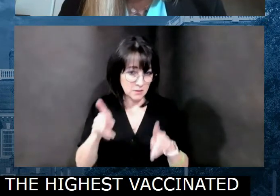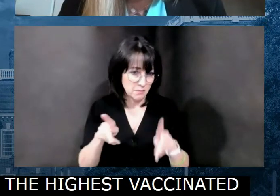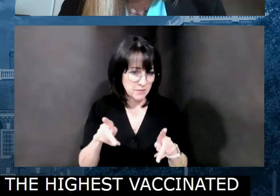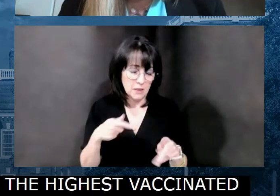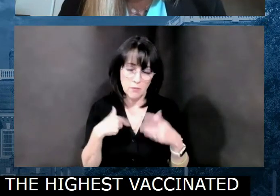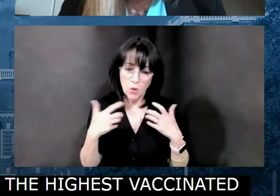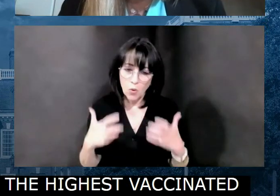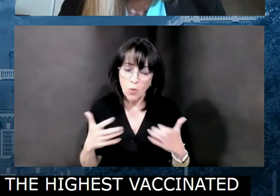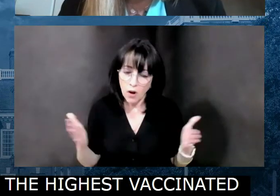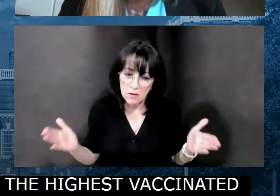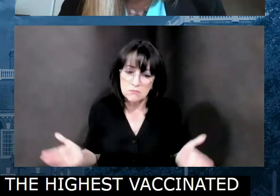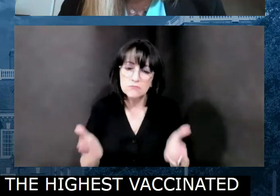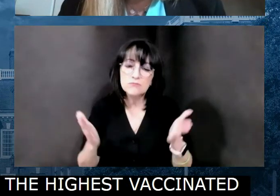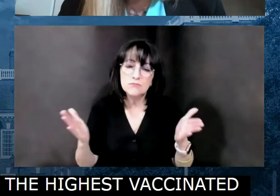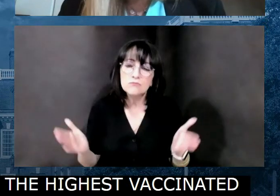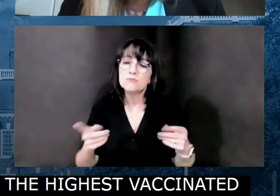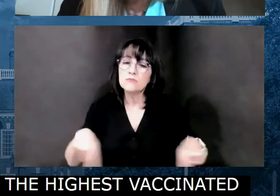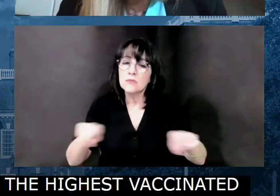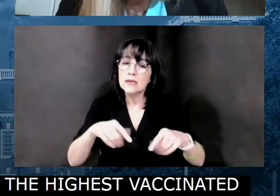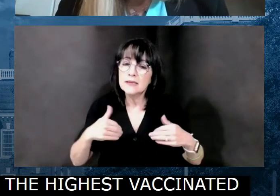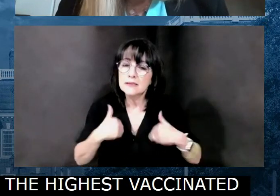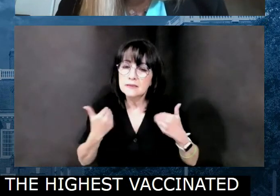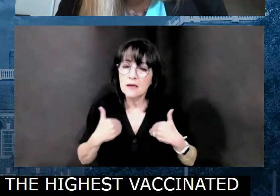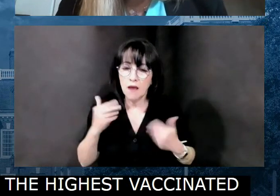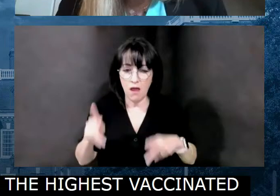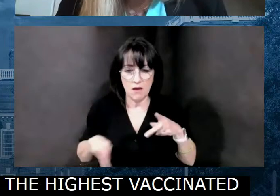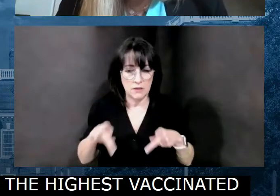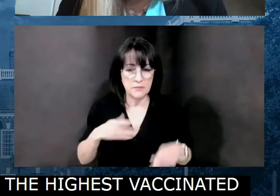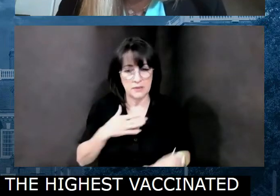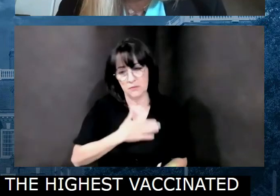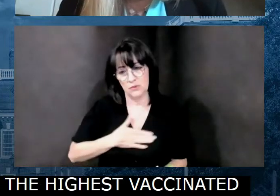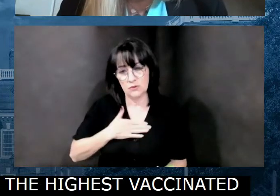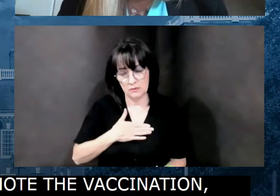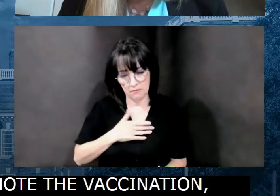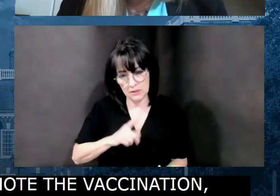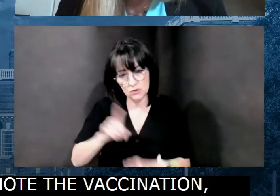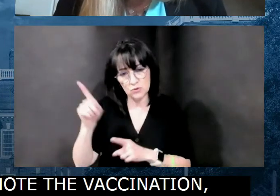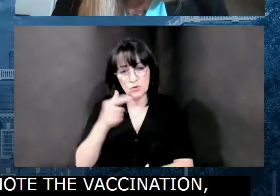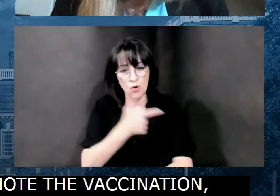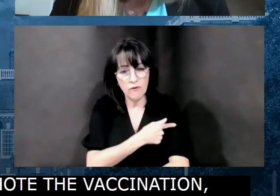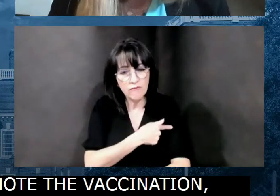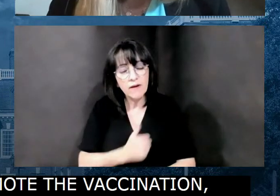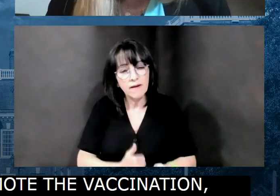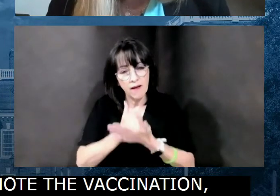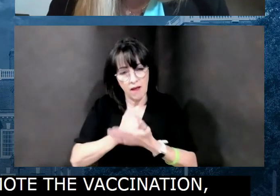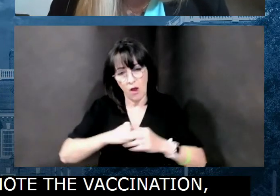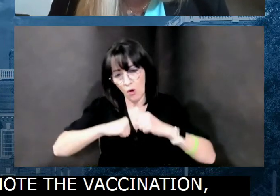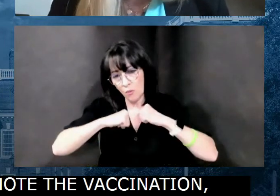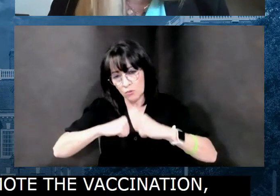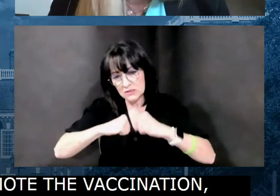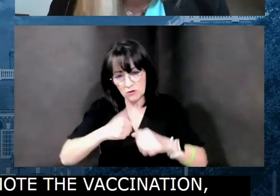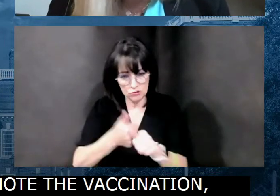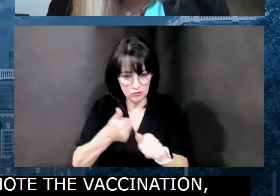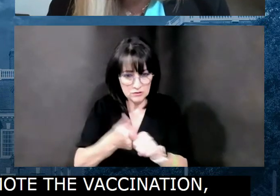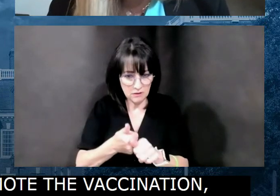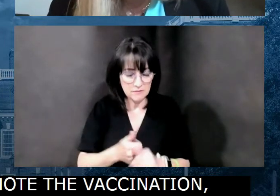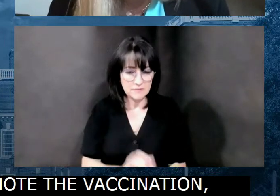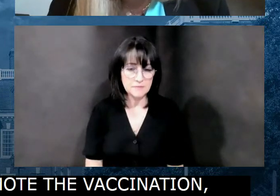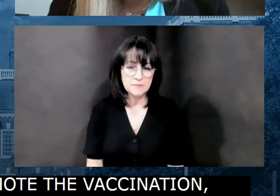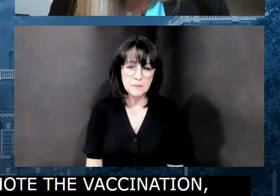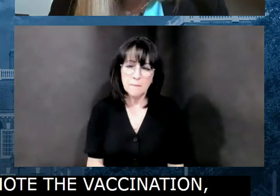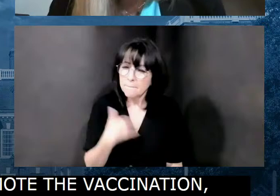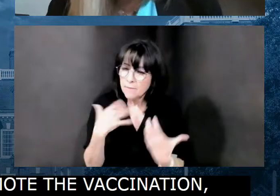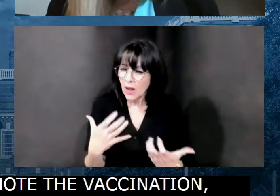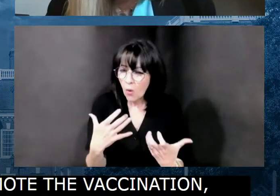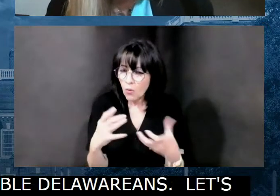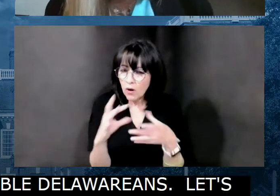youngest eligible Delawareans. So let's talk a little bit about variants. Just want to start with